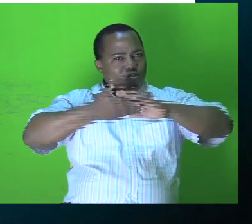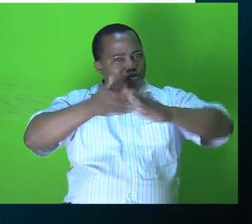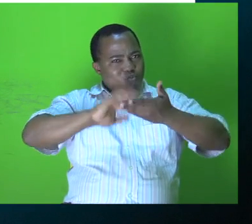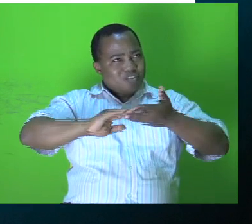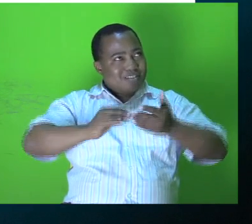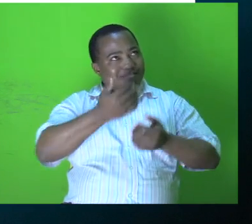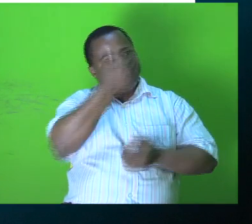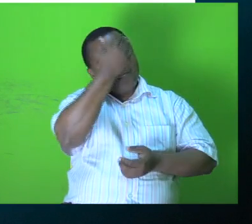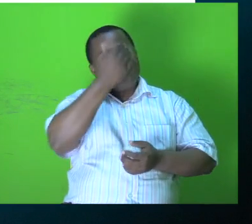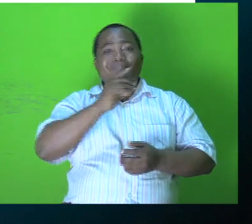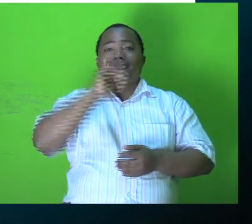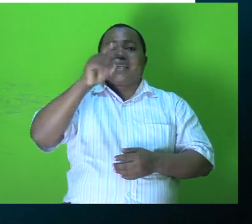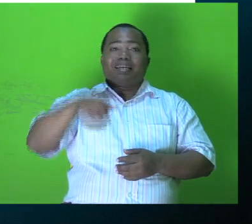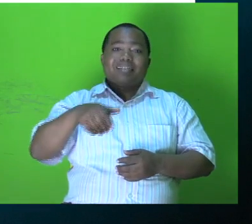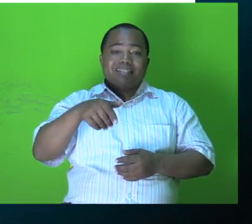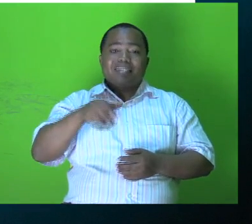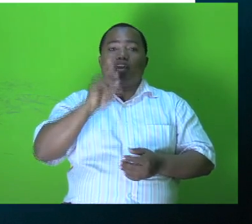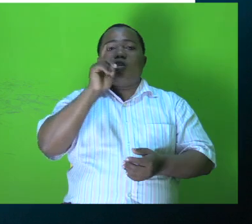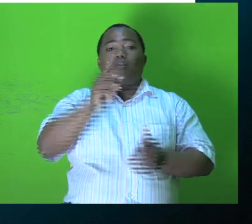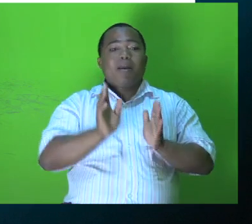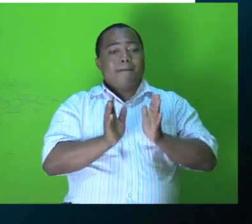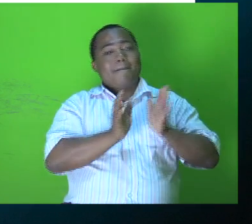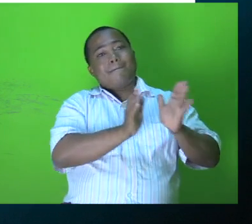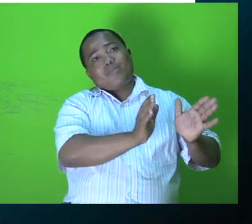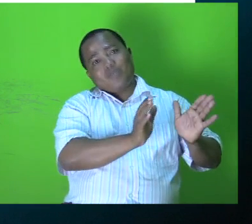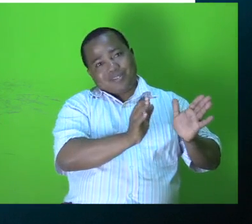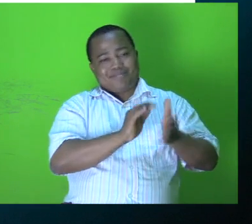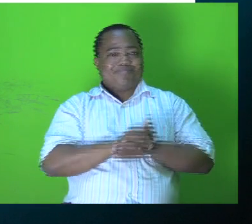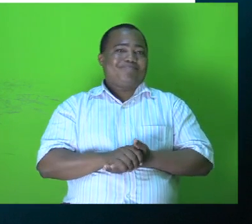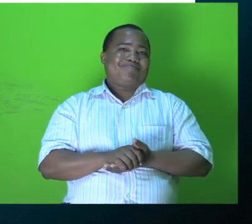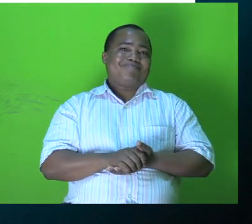solution, and we put